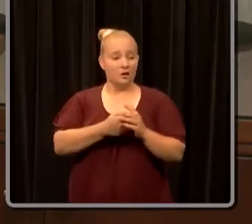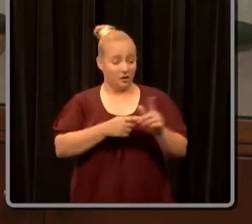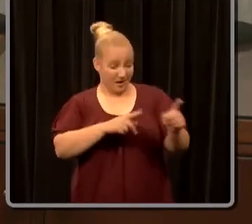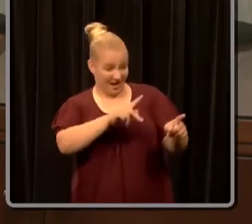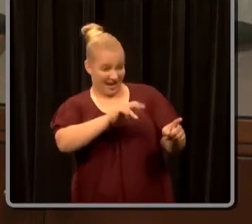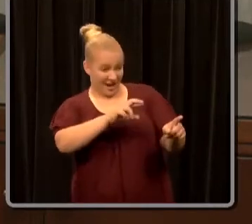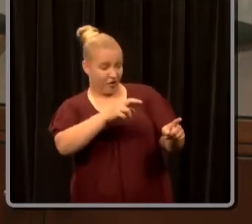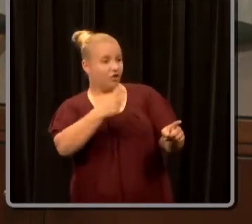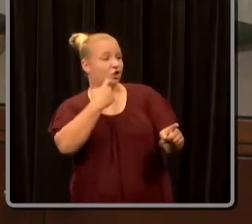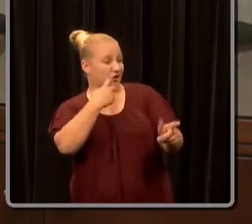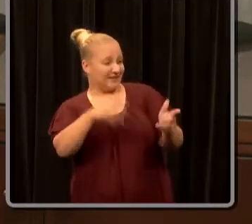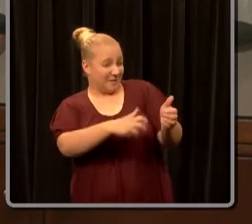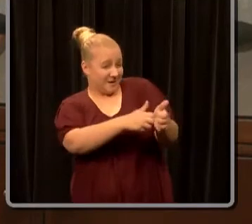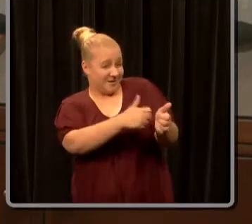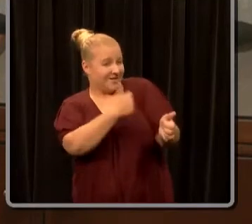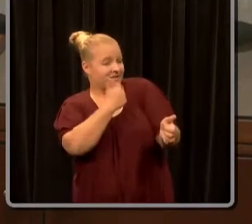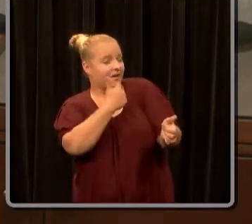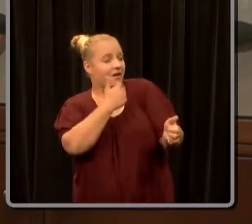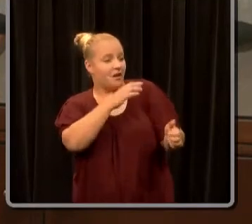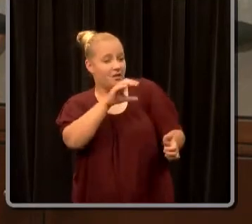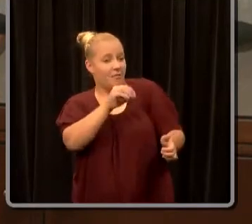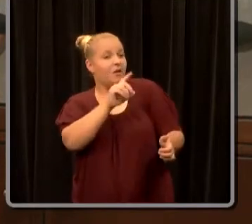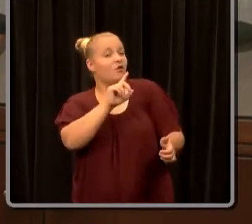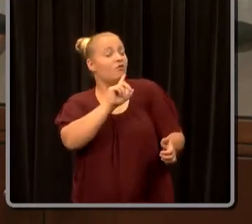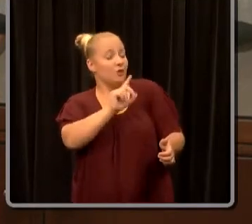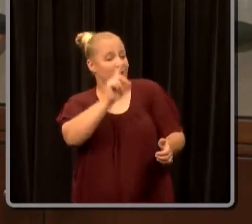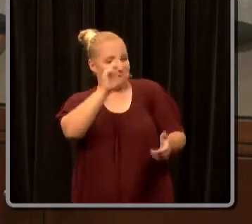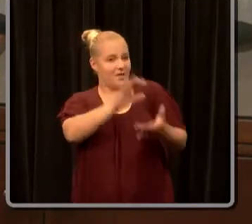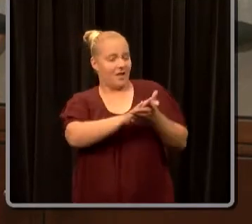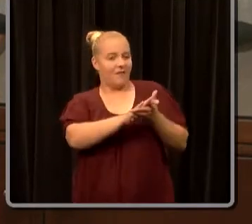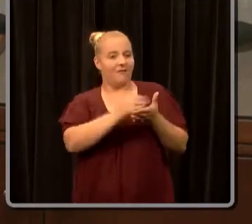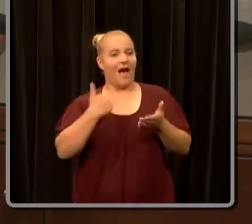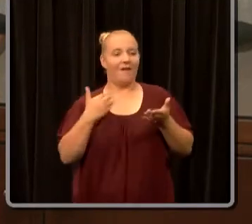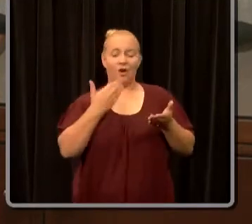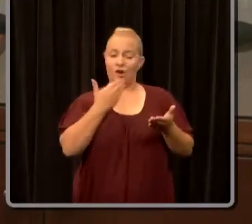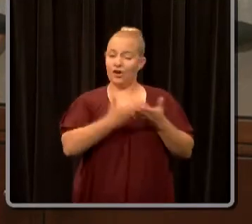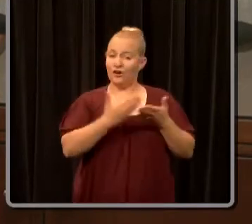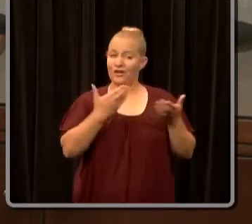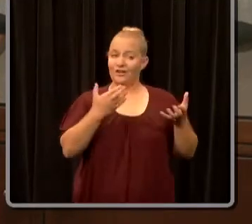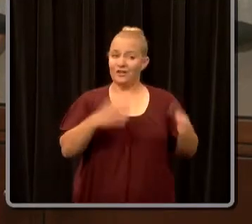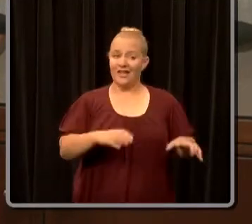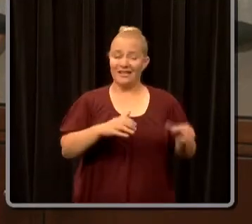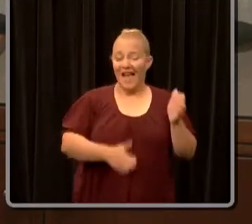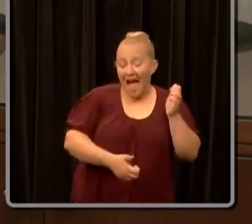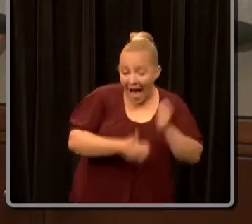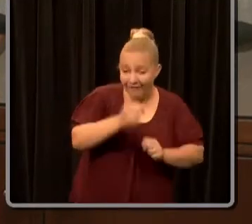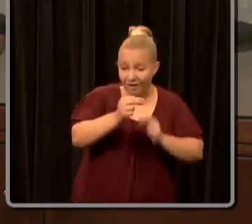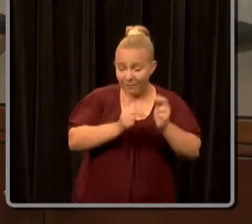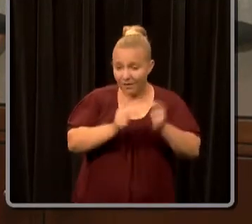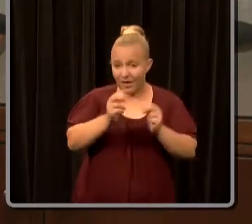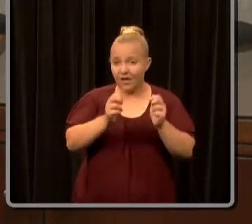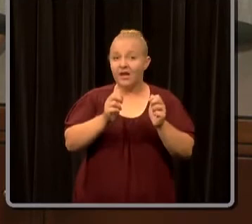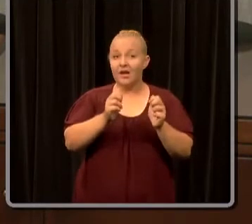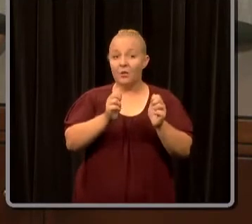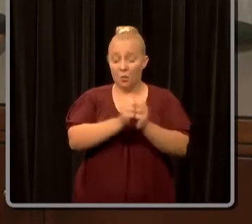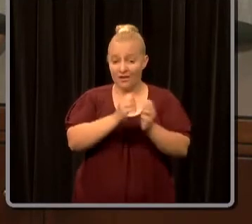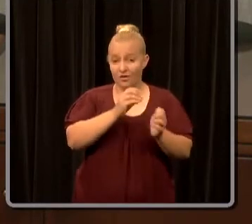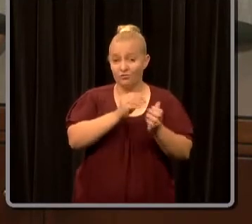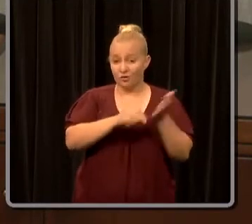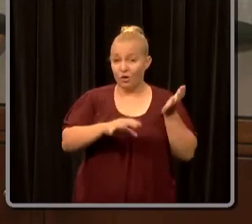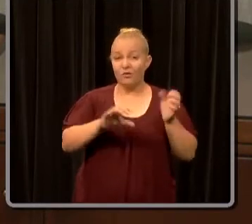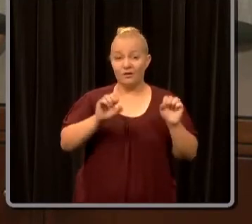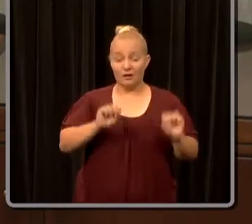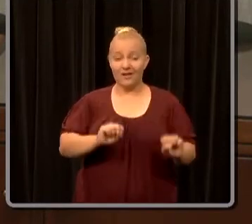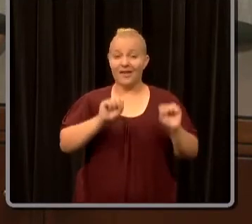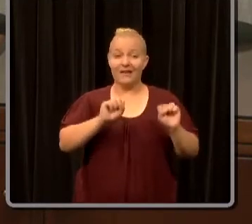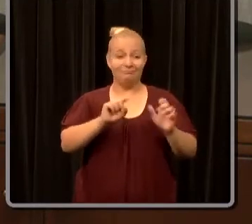just updated me earlier today and said that the company really believes they've got a good chance of having every building with students in it ready to go by